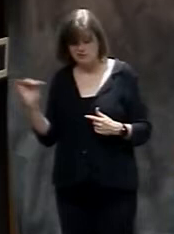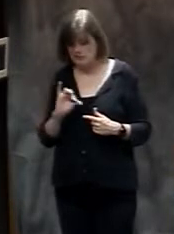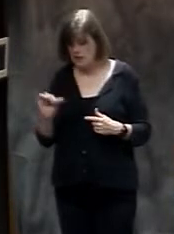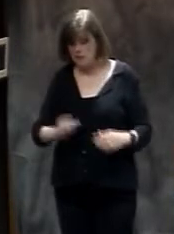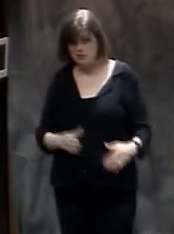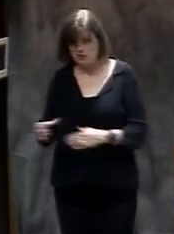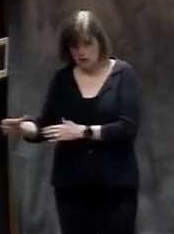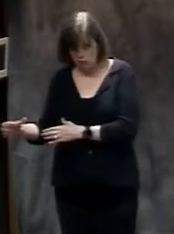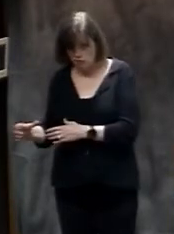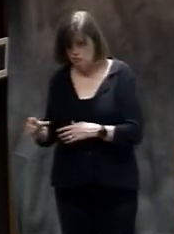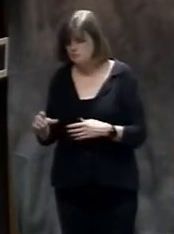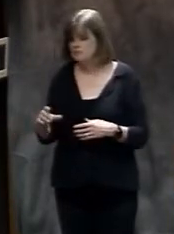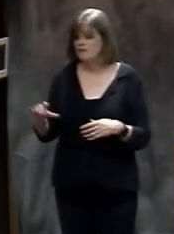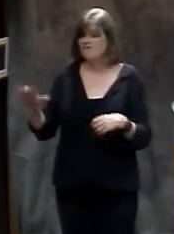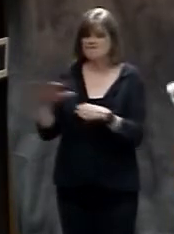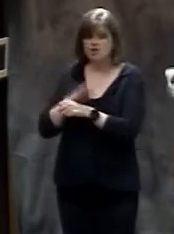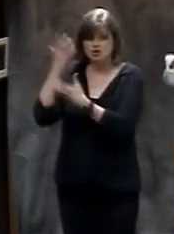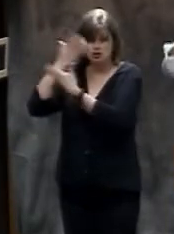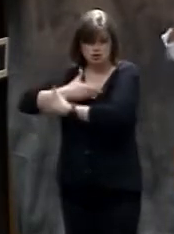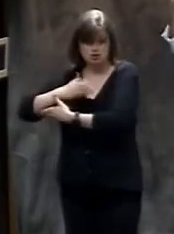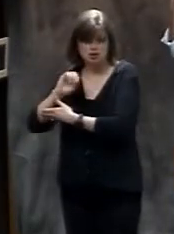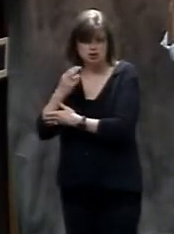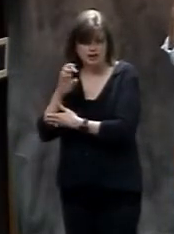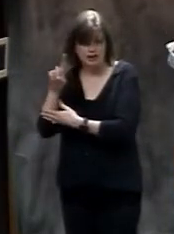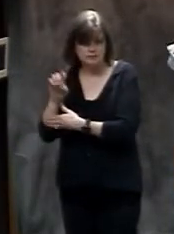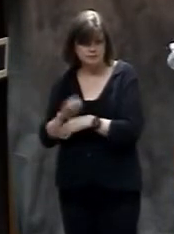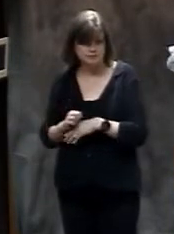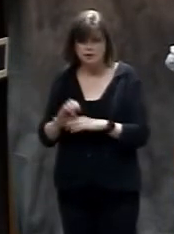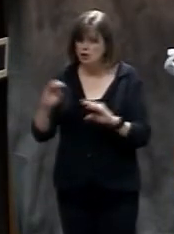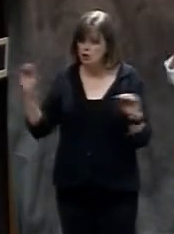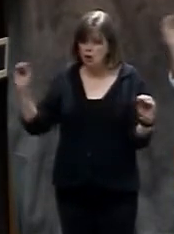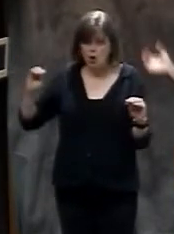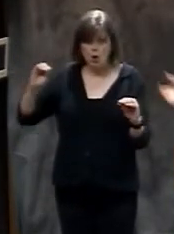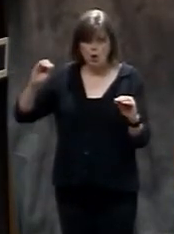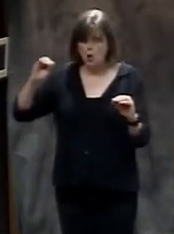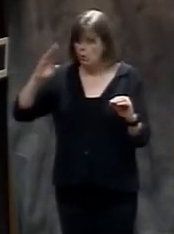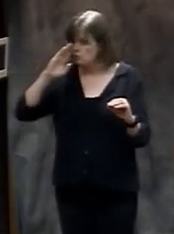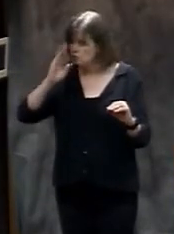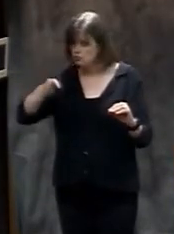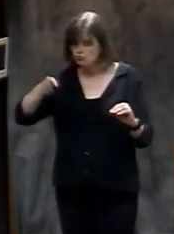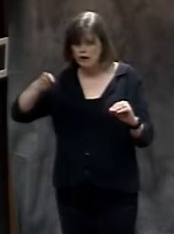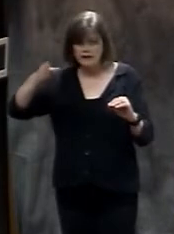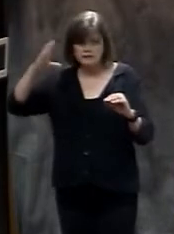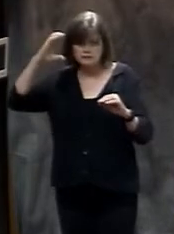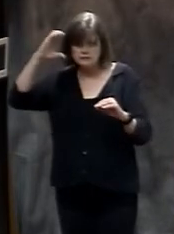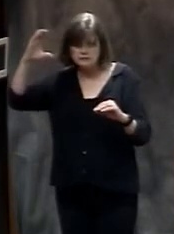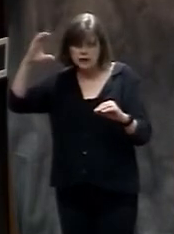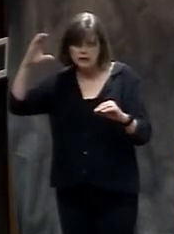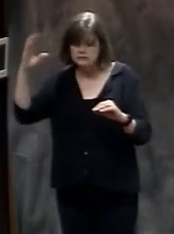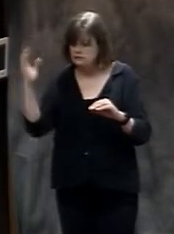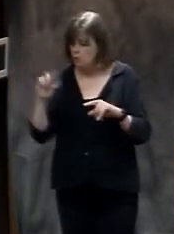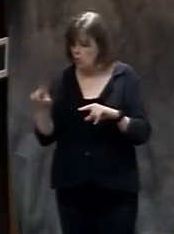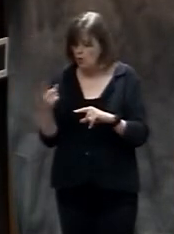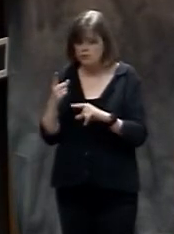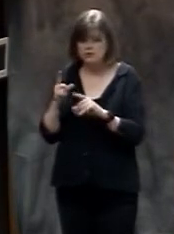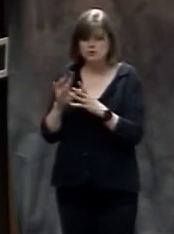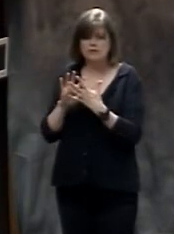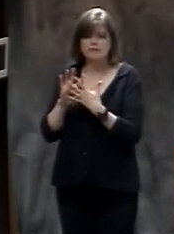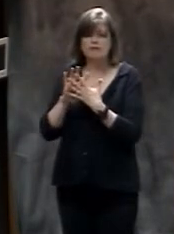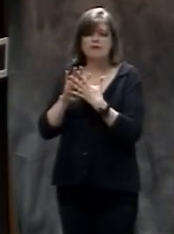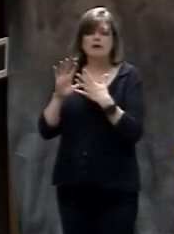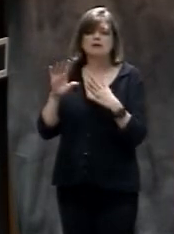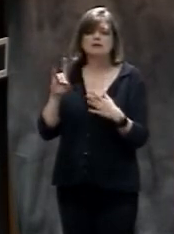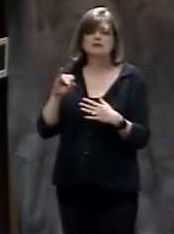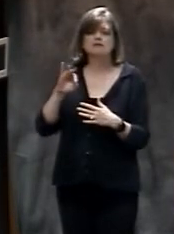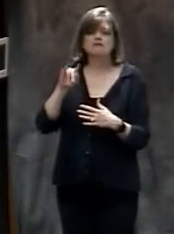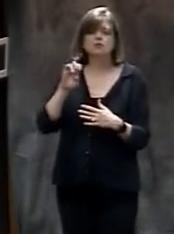those are in full shade. So they're not getting any direct sunlight, they're only getting kind of diffuse sunlight. So we have 3 sets